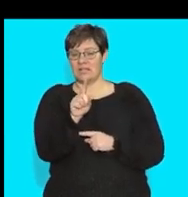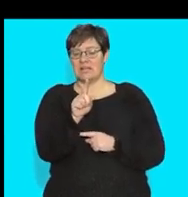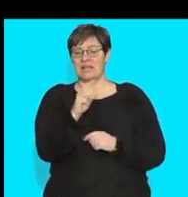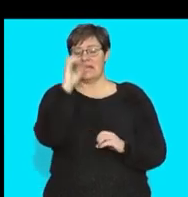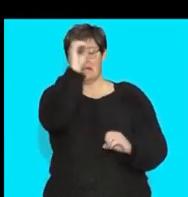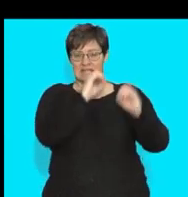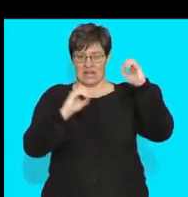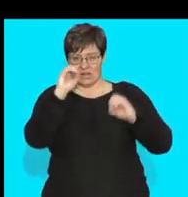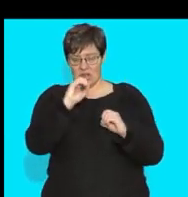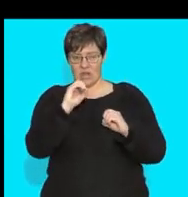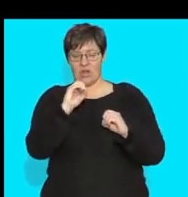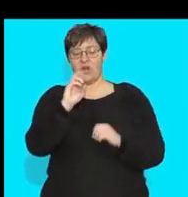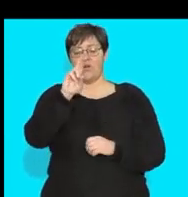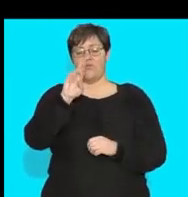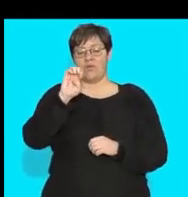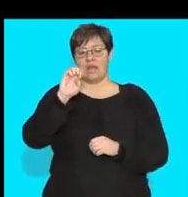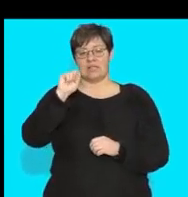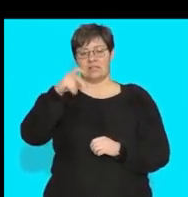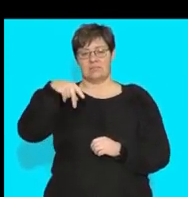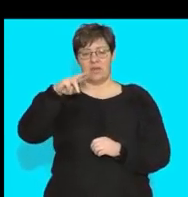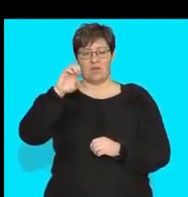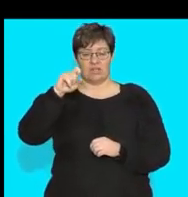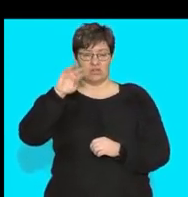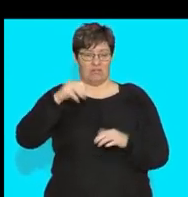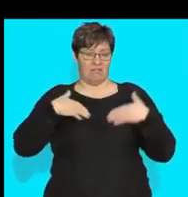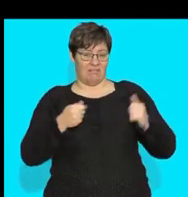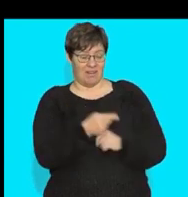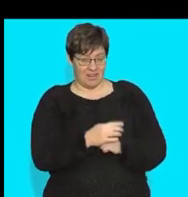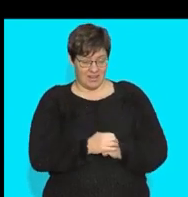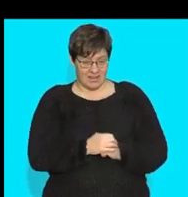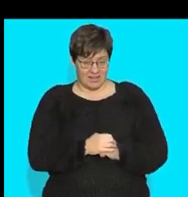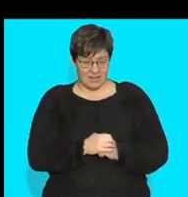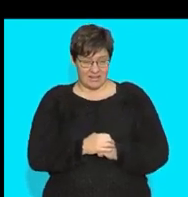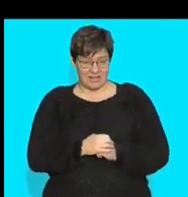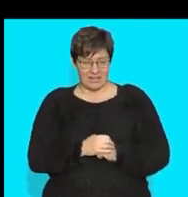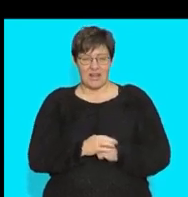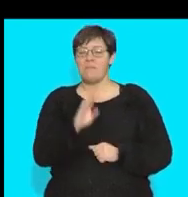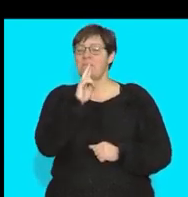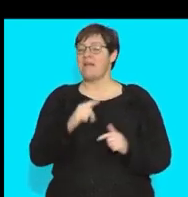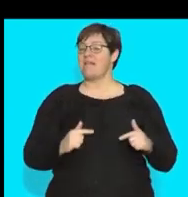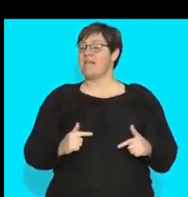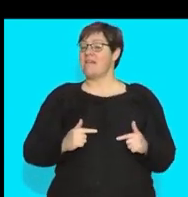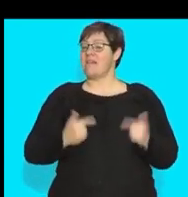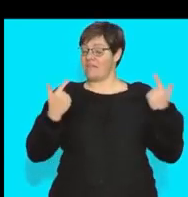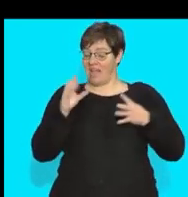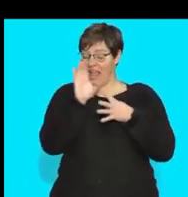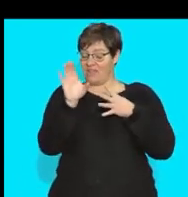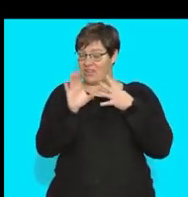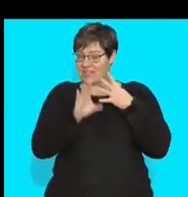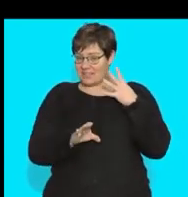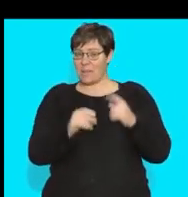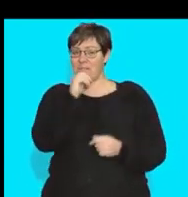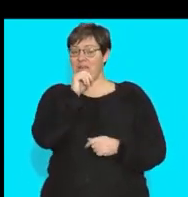cellular respiration. And what is that? Remember, that's one of my things of living characteristics. It's one